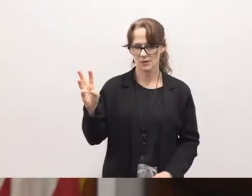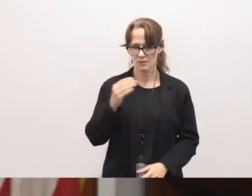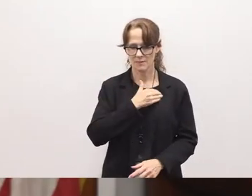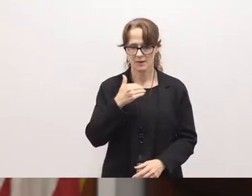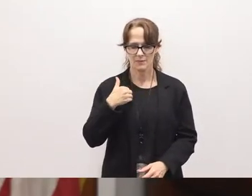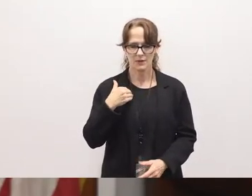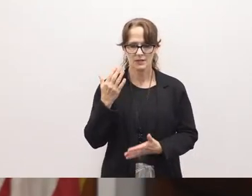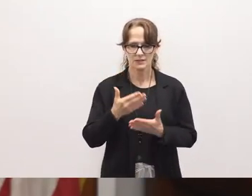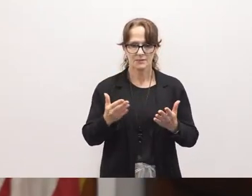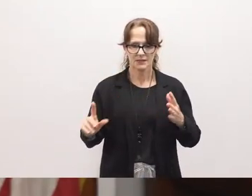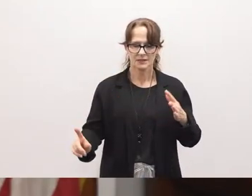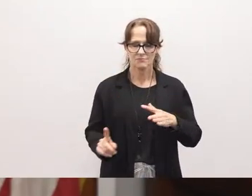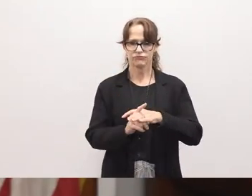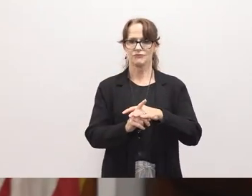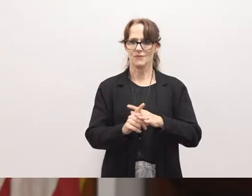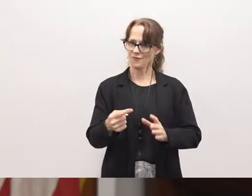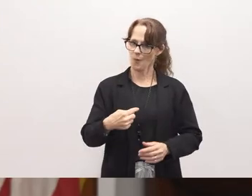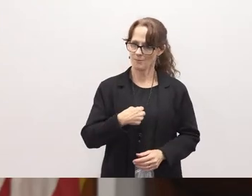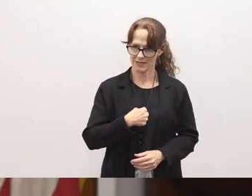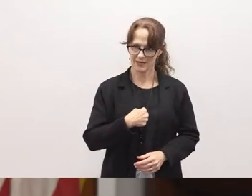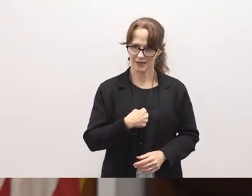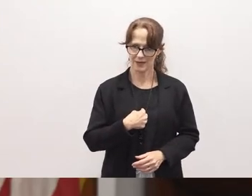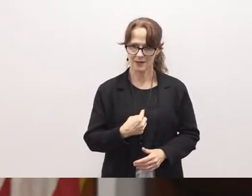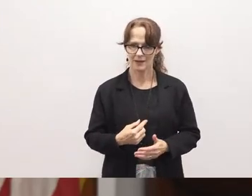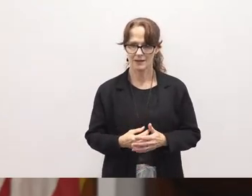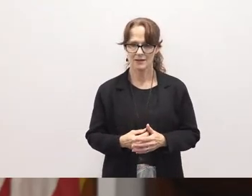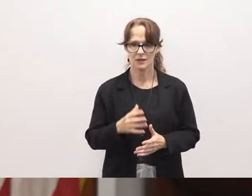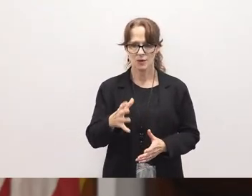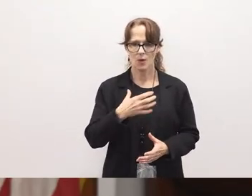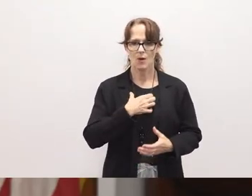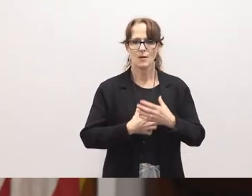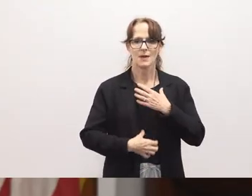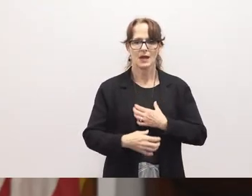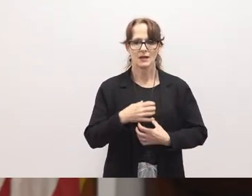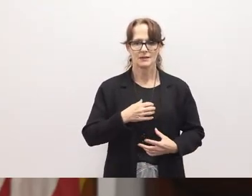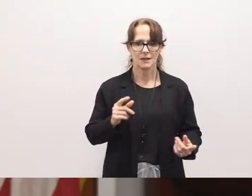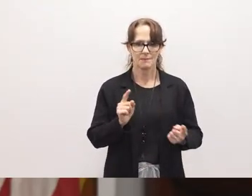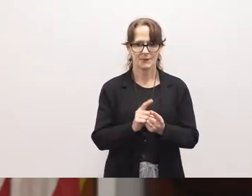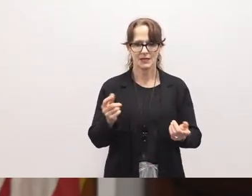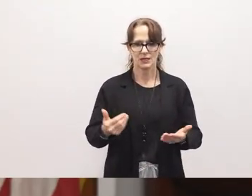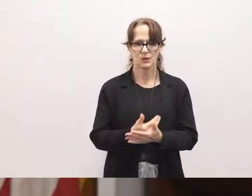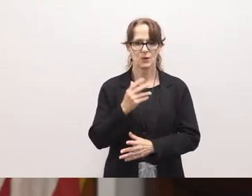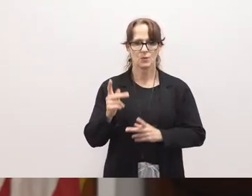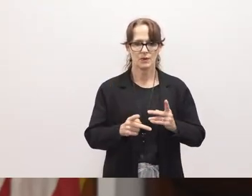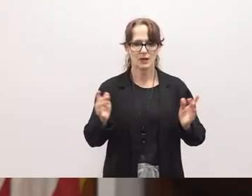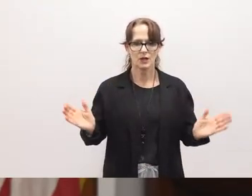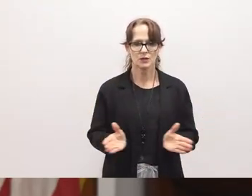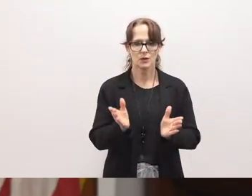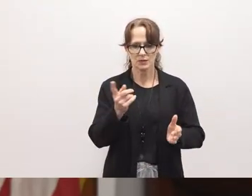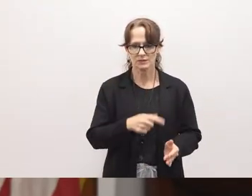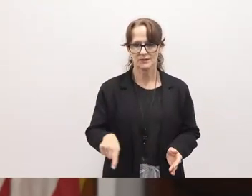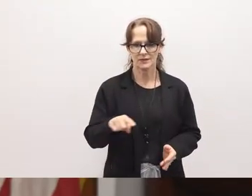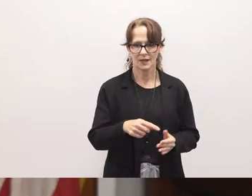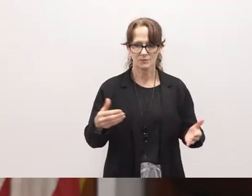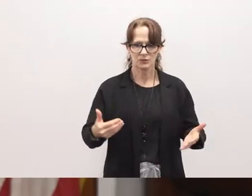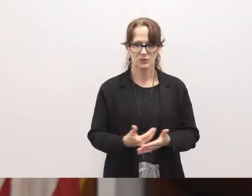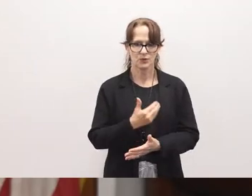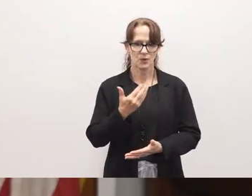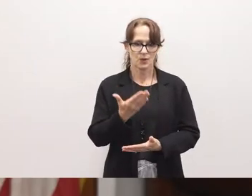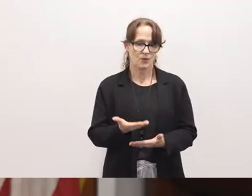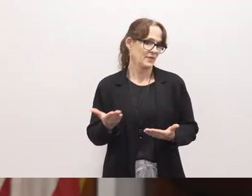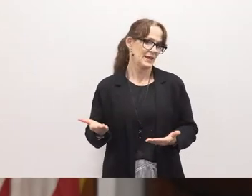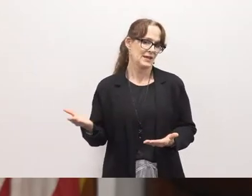things that stood out for me is your passion for meeting new people, encouraging them to do new